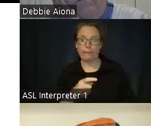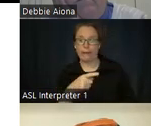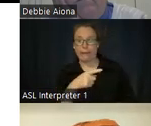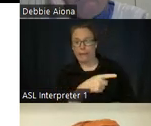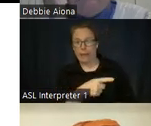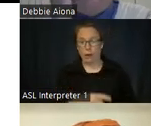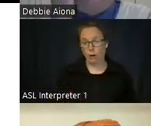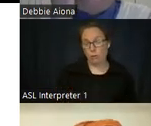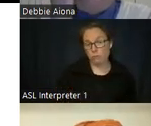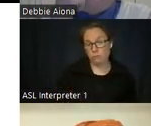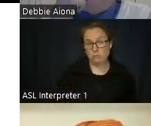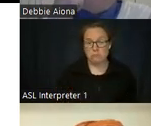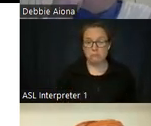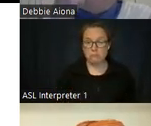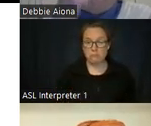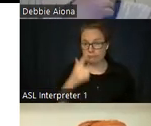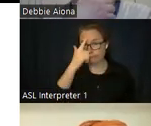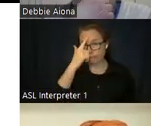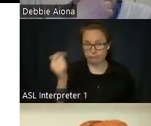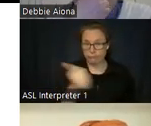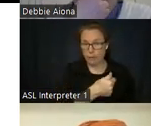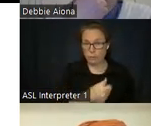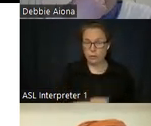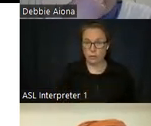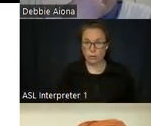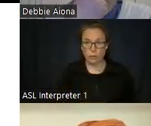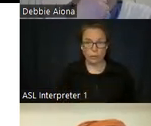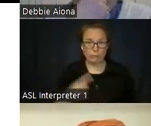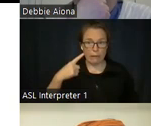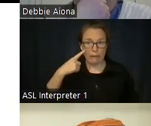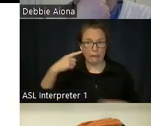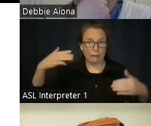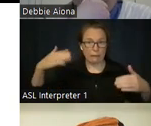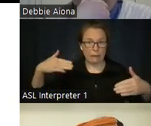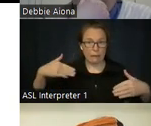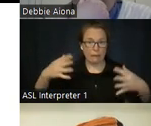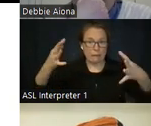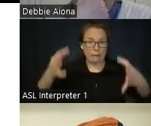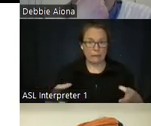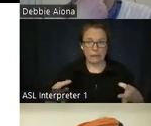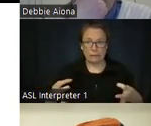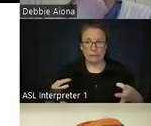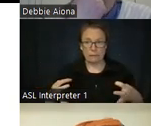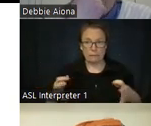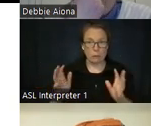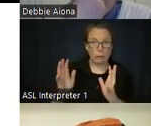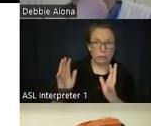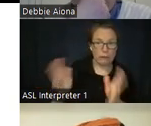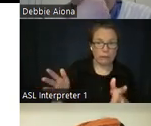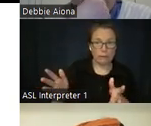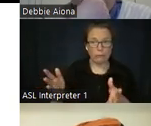not necessarily, there wasn't necessarily a consensus on where or whether or not I should say to include